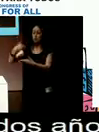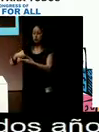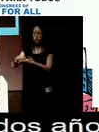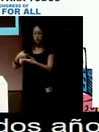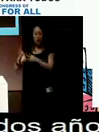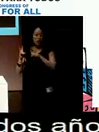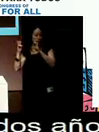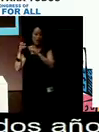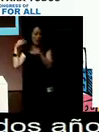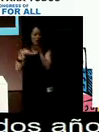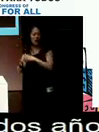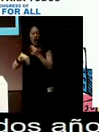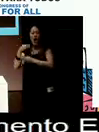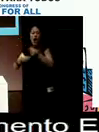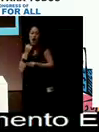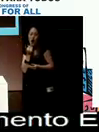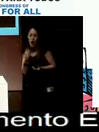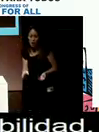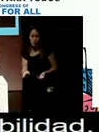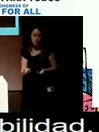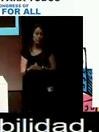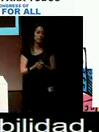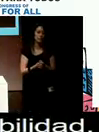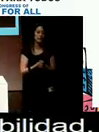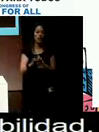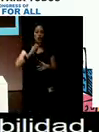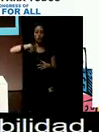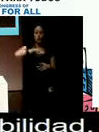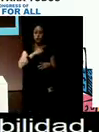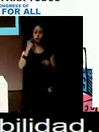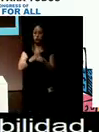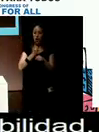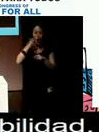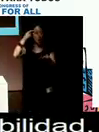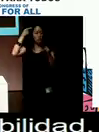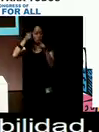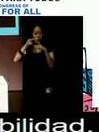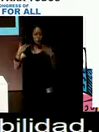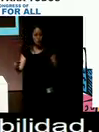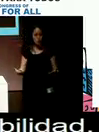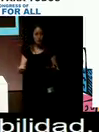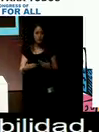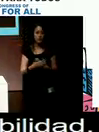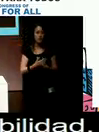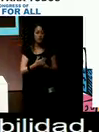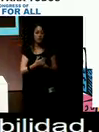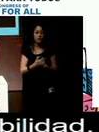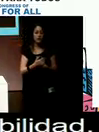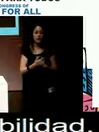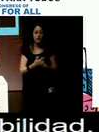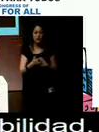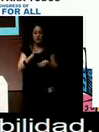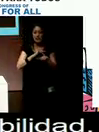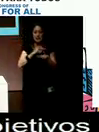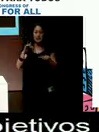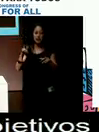The objectives of our task were to raise awareness, disseminate and reward best practices,